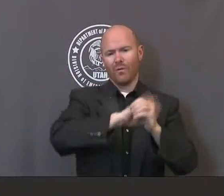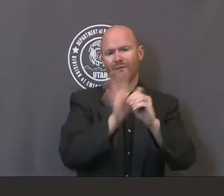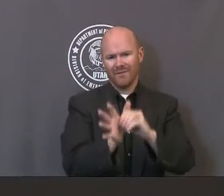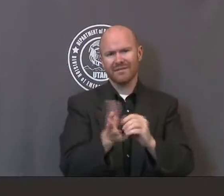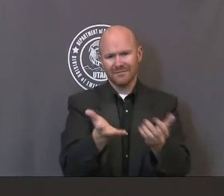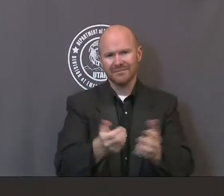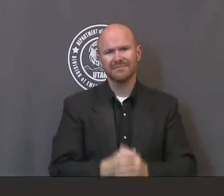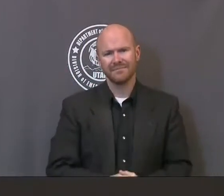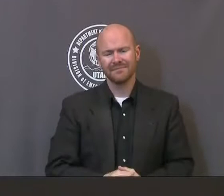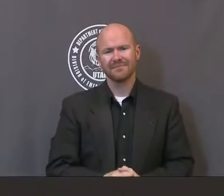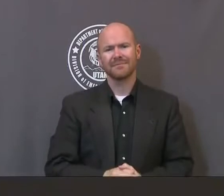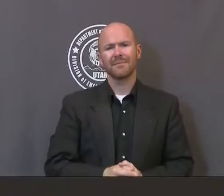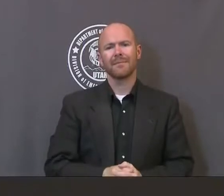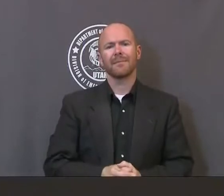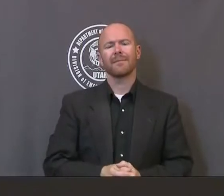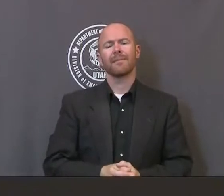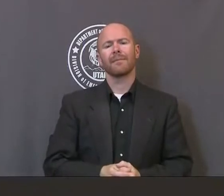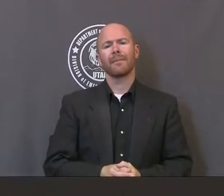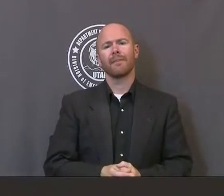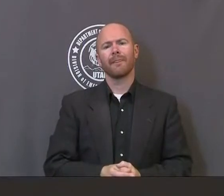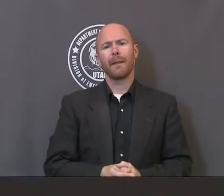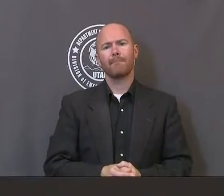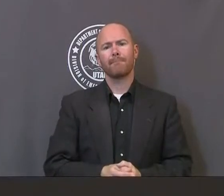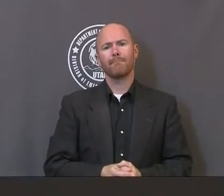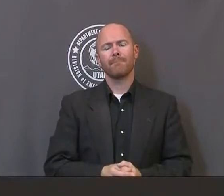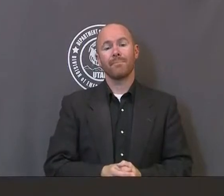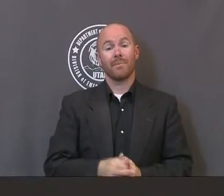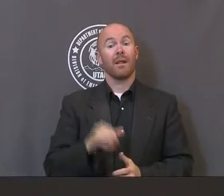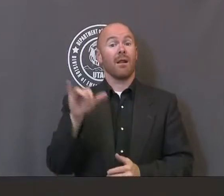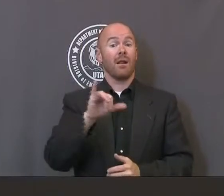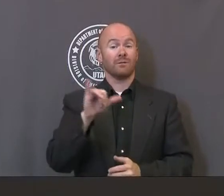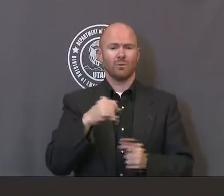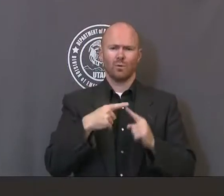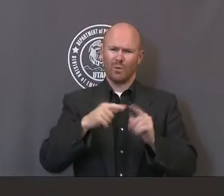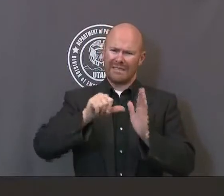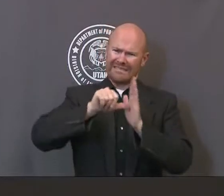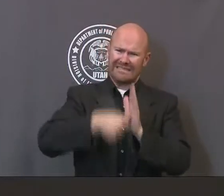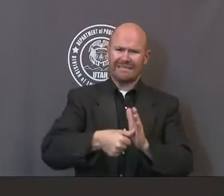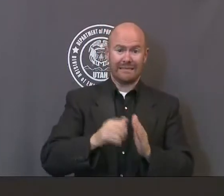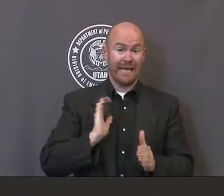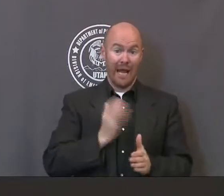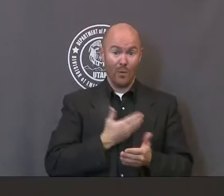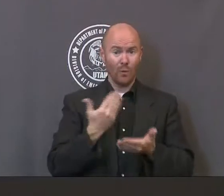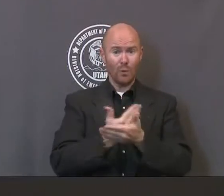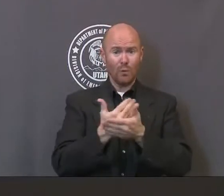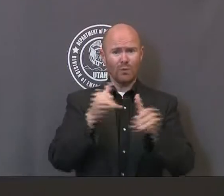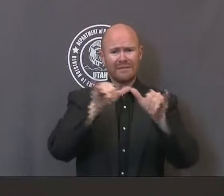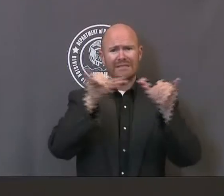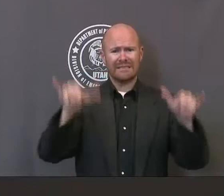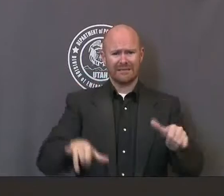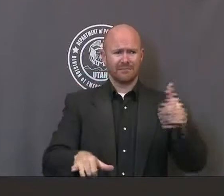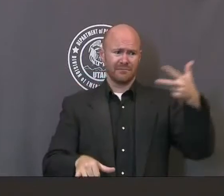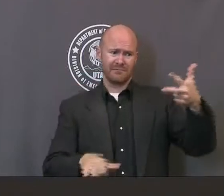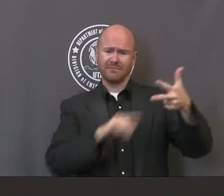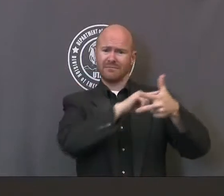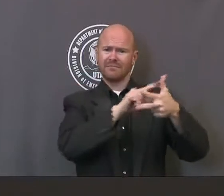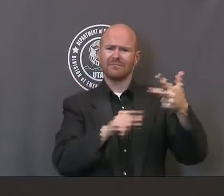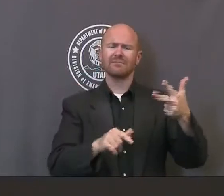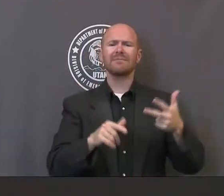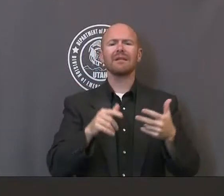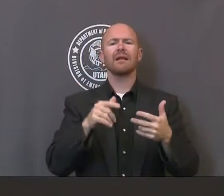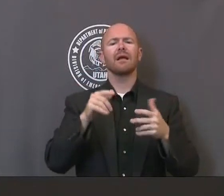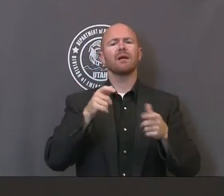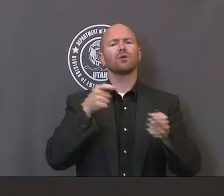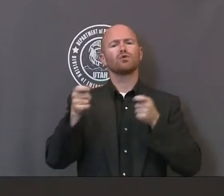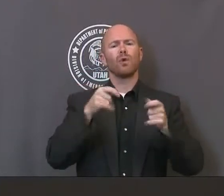community. So secondly, there's a large emphasis on this new system on controlling the spread at casual social